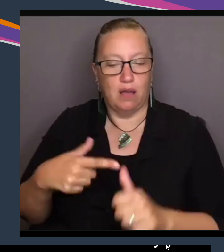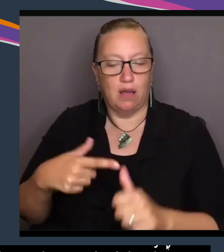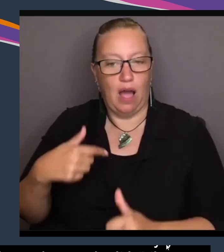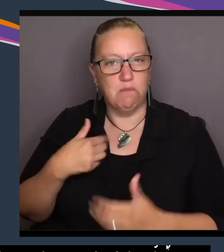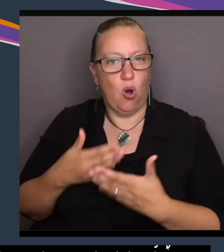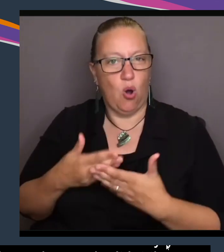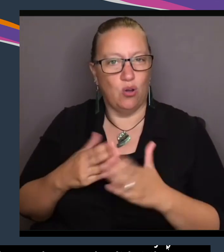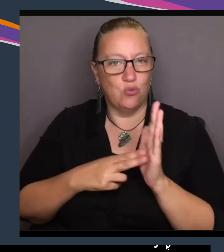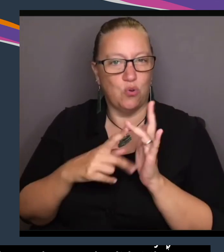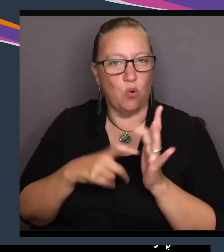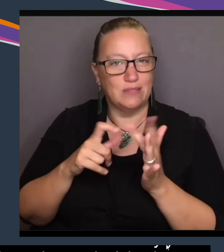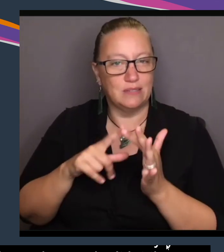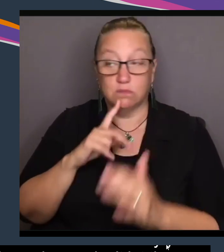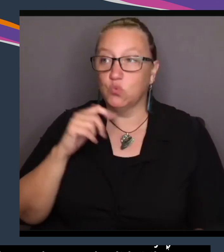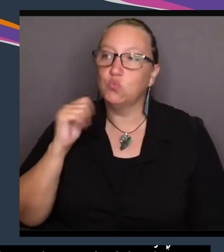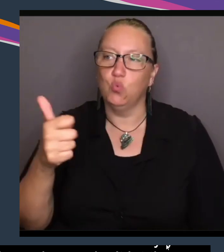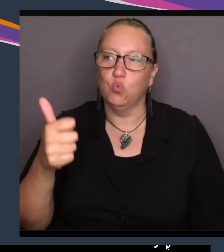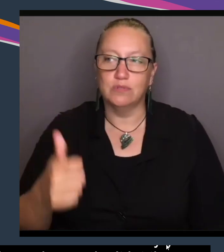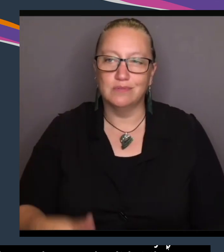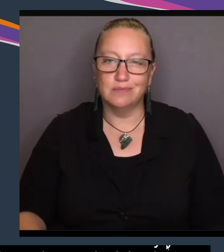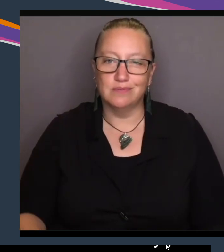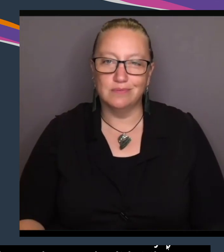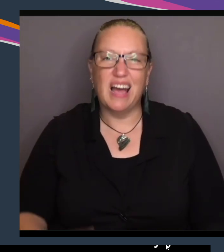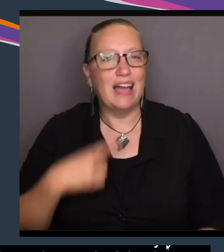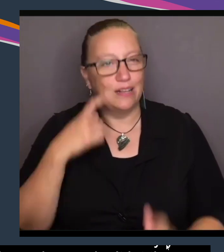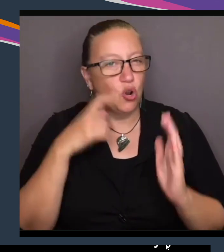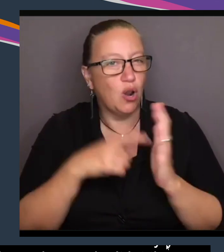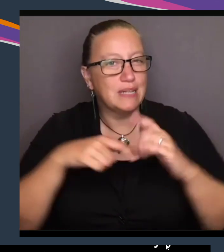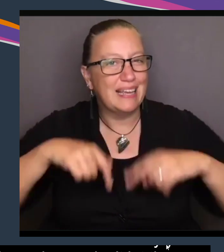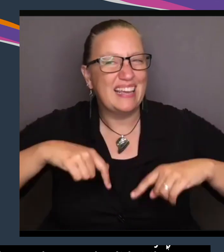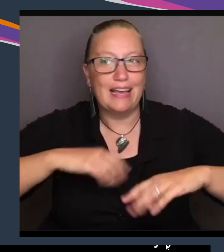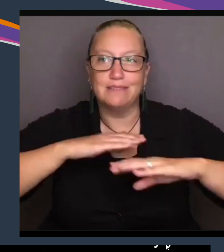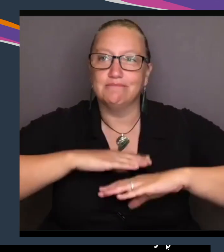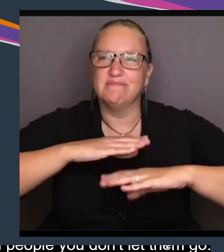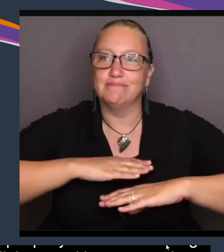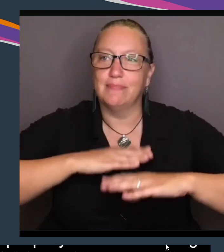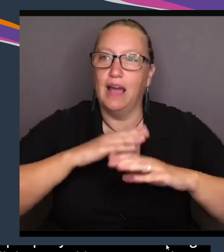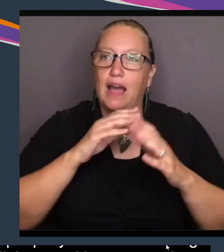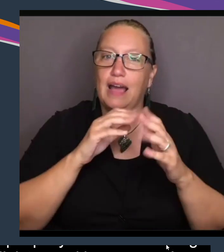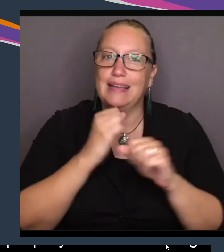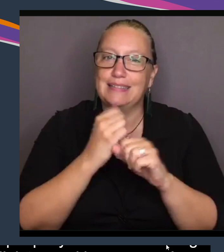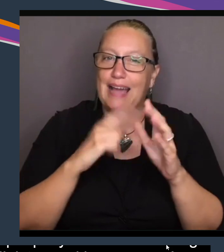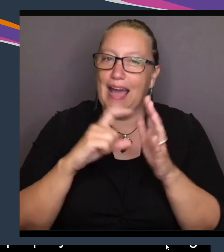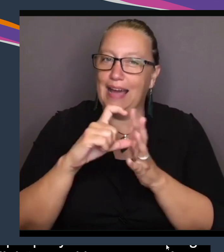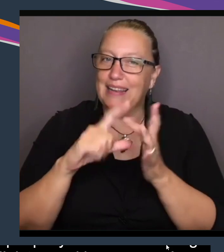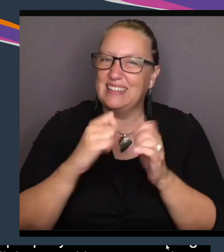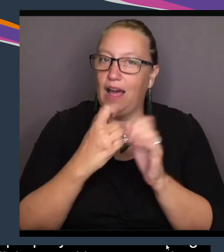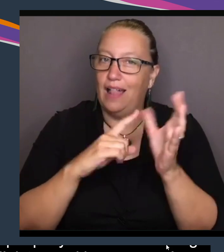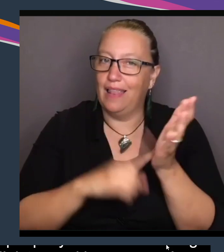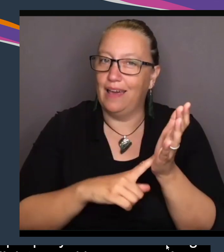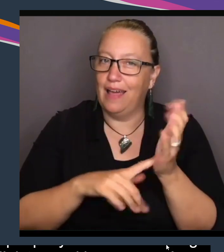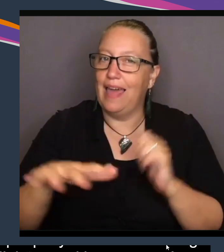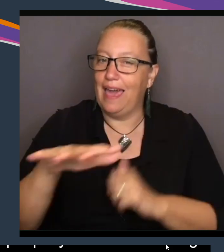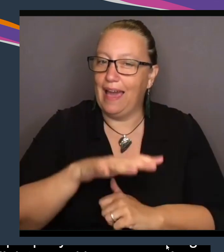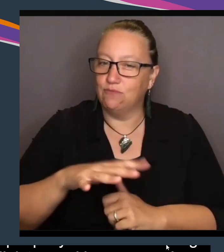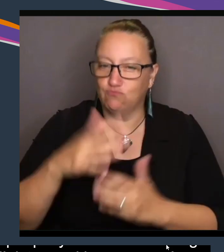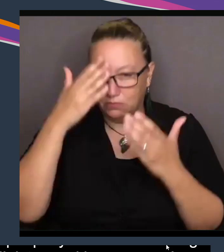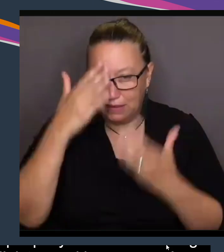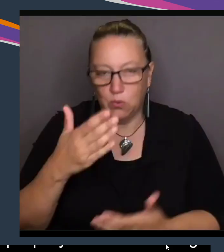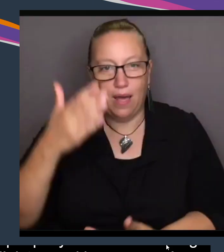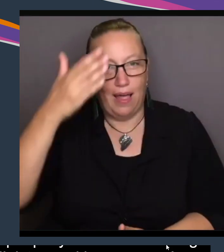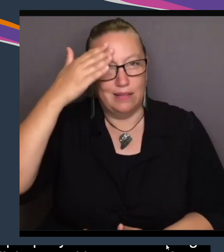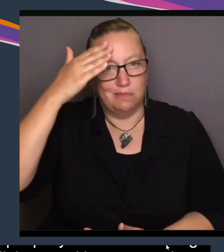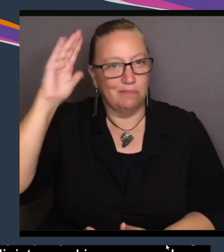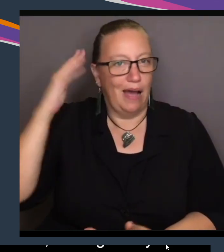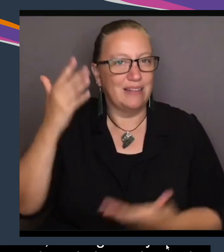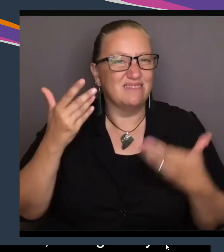So I'd like to acknowledge we're on the land of the Gadigal people of the Eora Nation and pay respects to elders past, present and emerging.